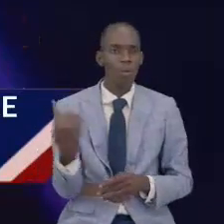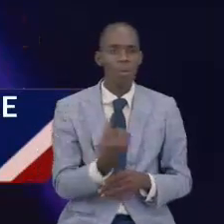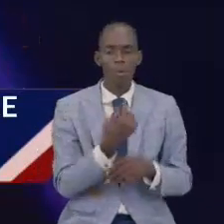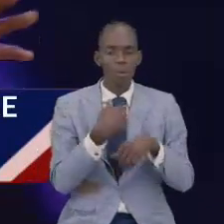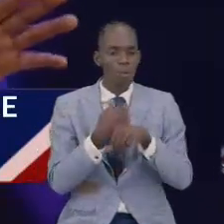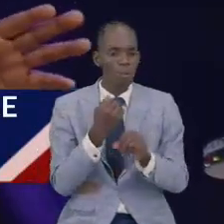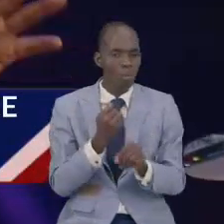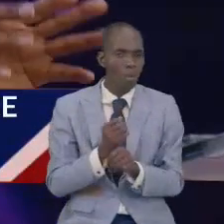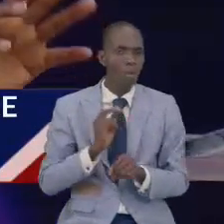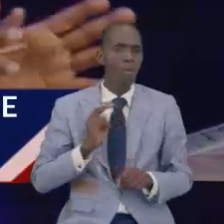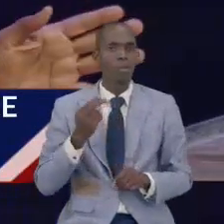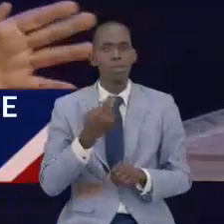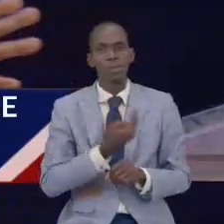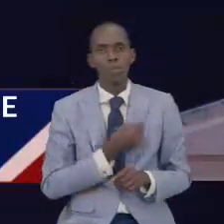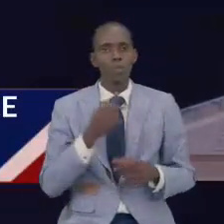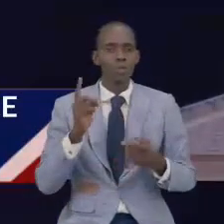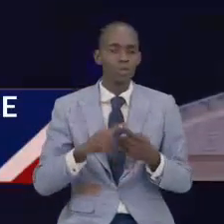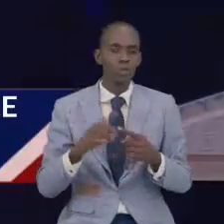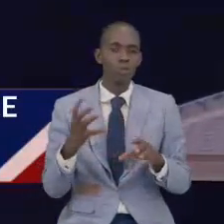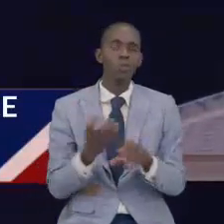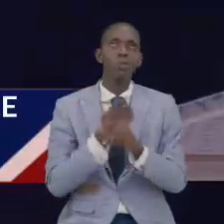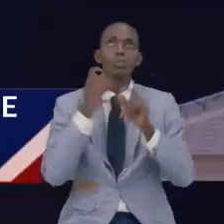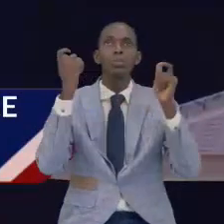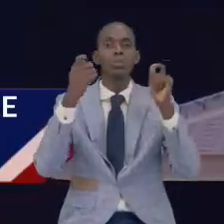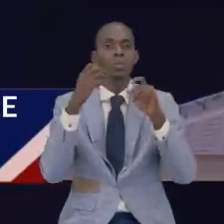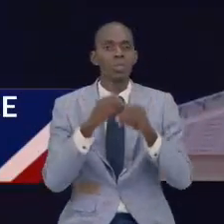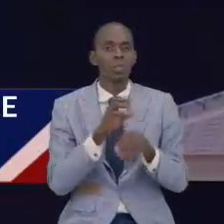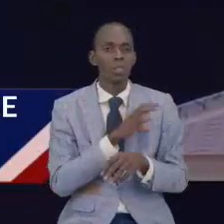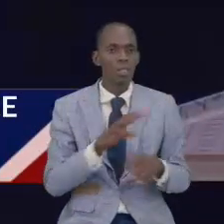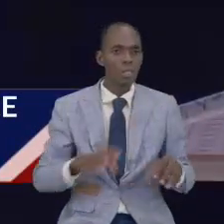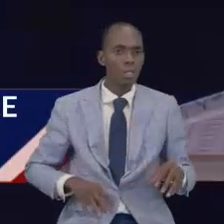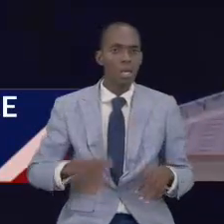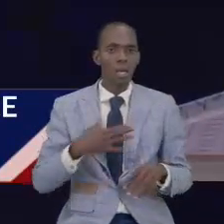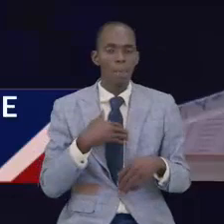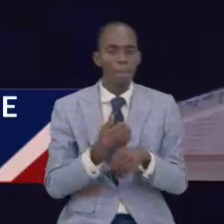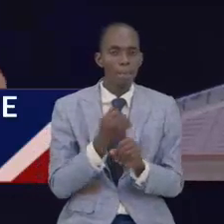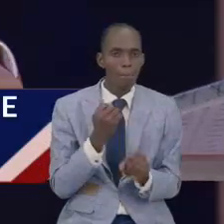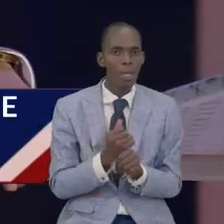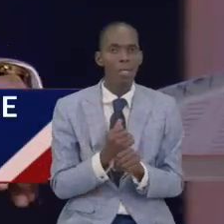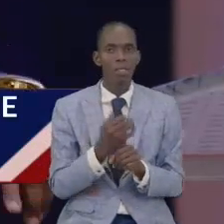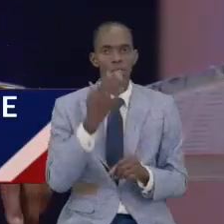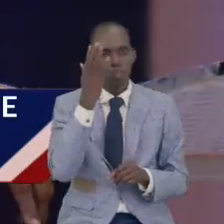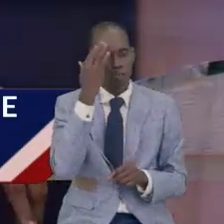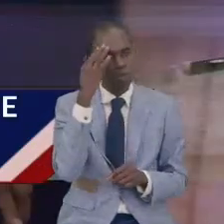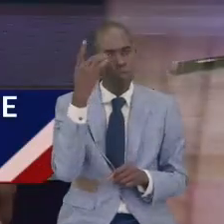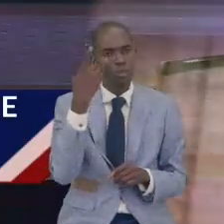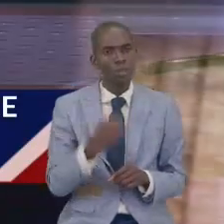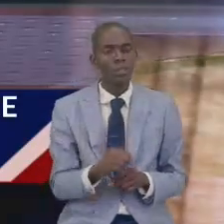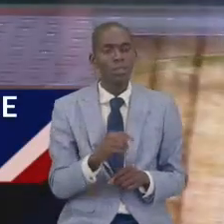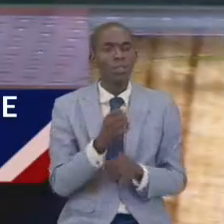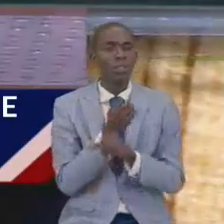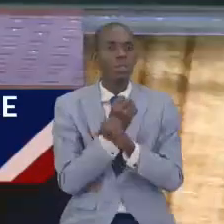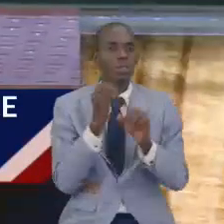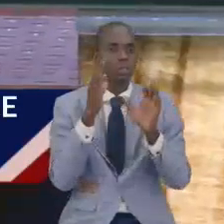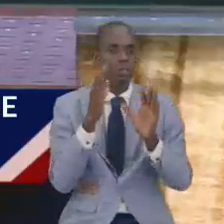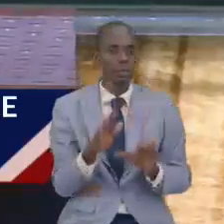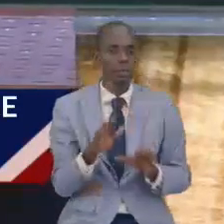causes us to triumph in Christ, and maketh manifest the savor of